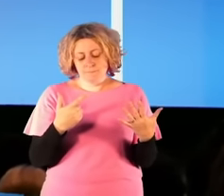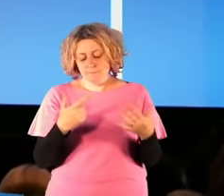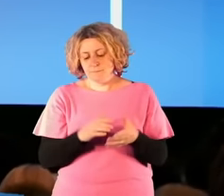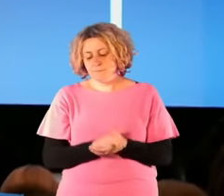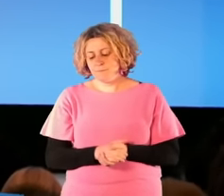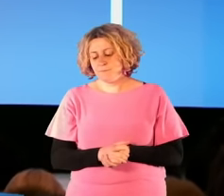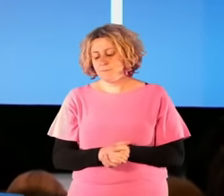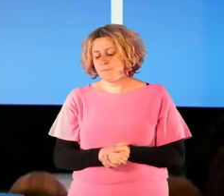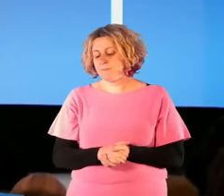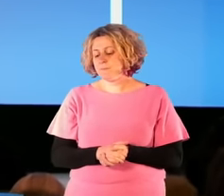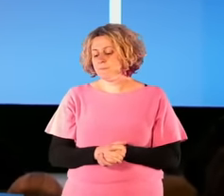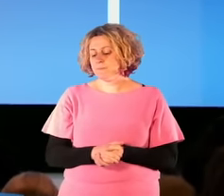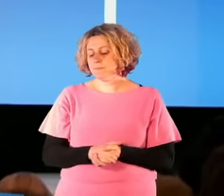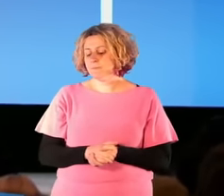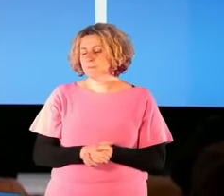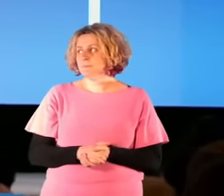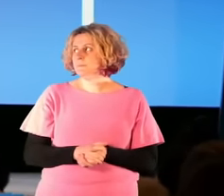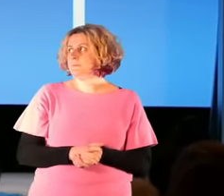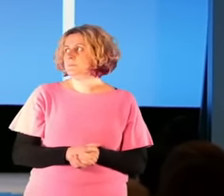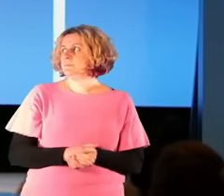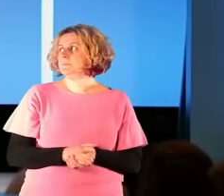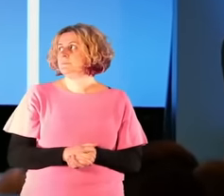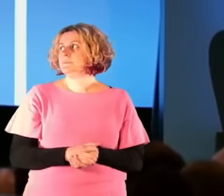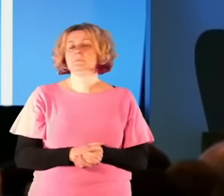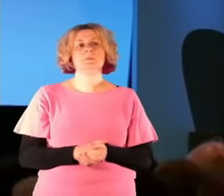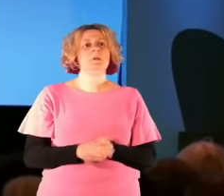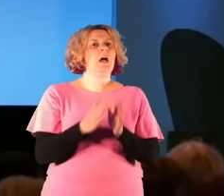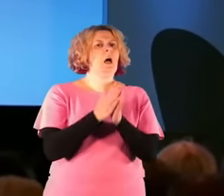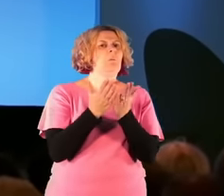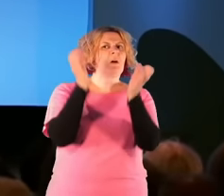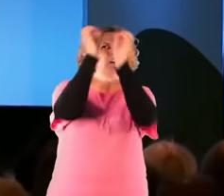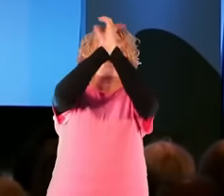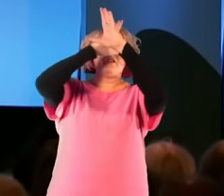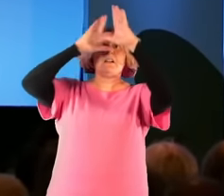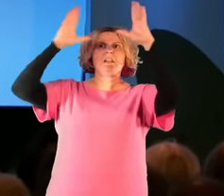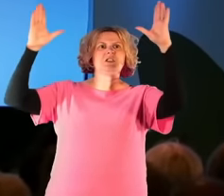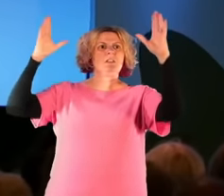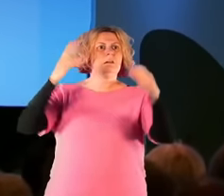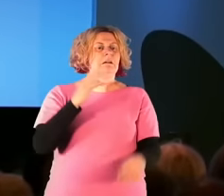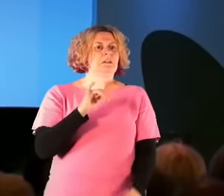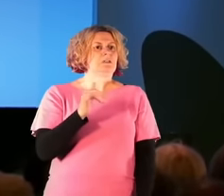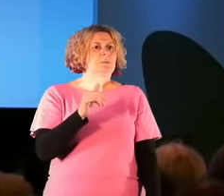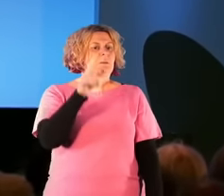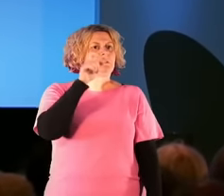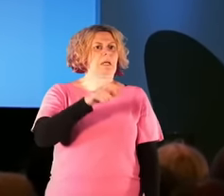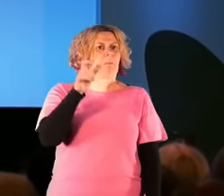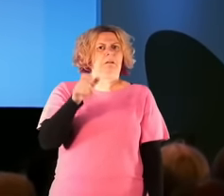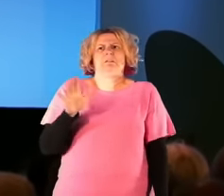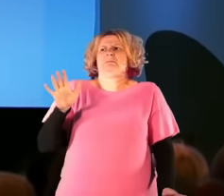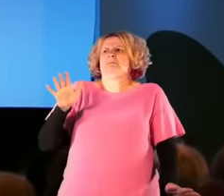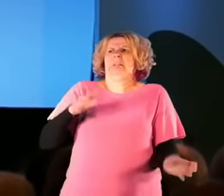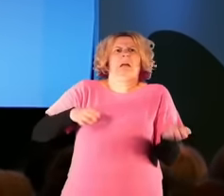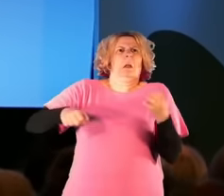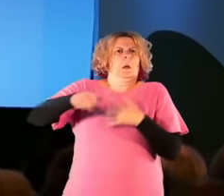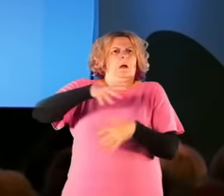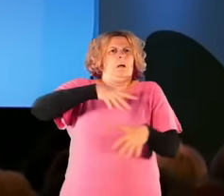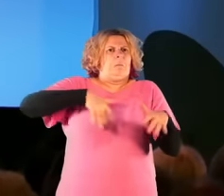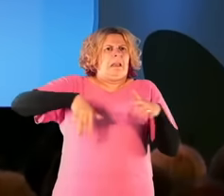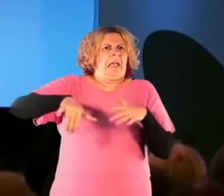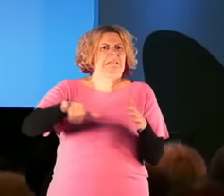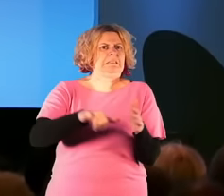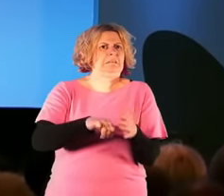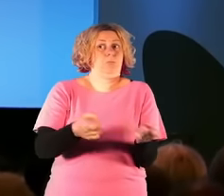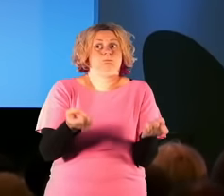few moments. When we turn to the book of Revelation, sometimes people get phased. Isn't it very complicated? Isn't it very difficult to